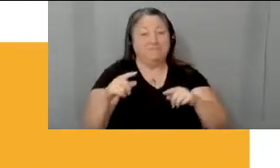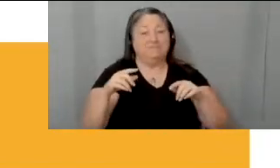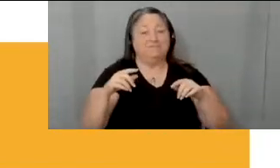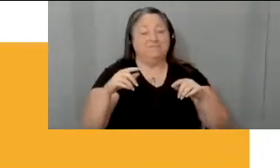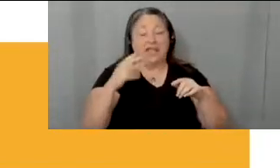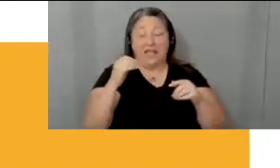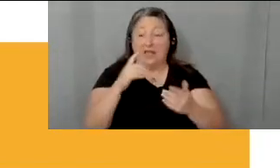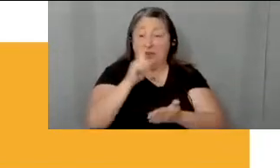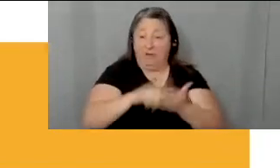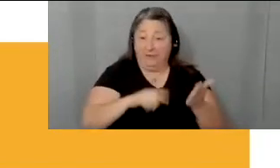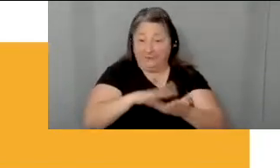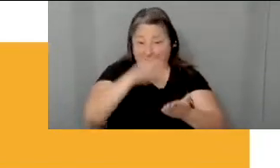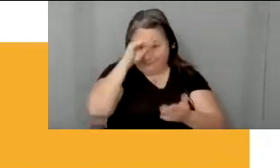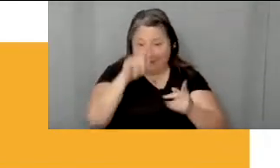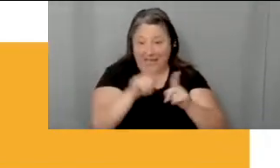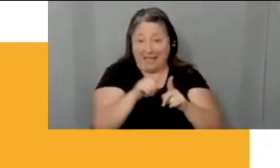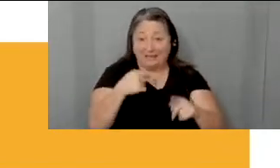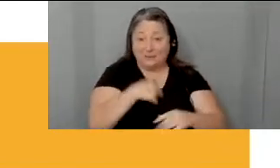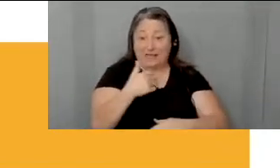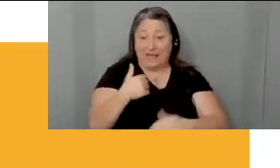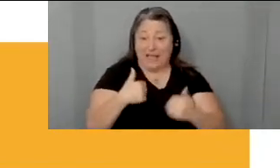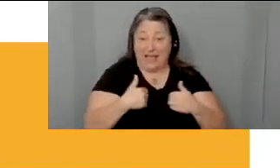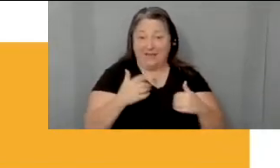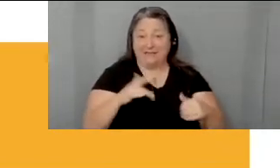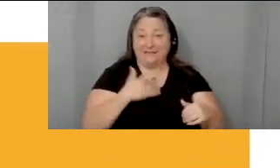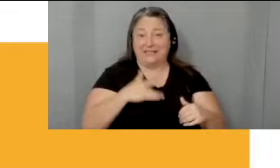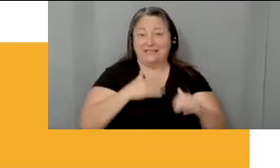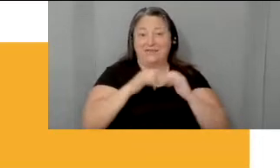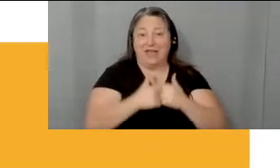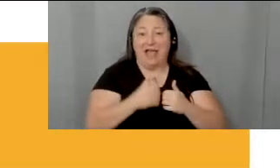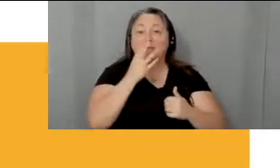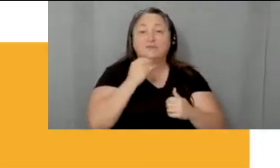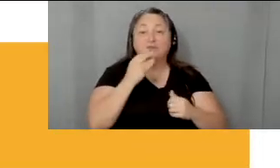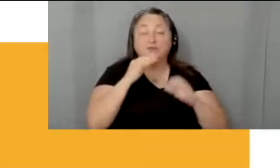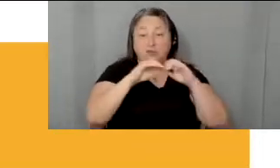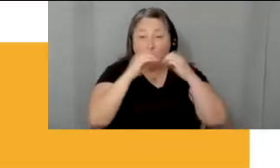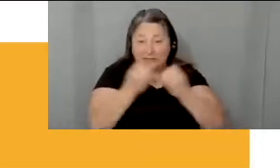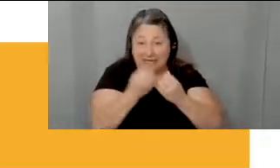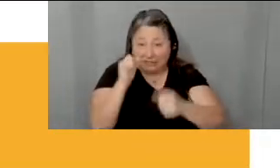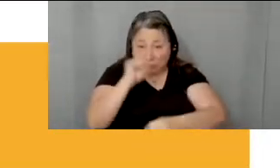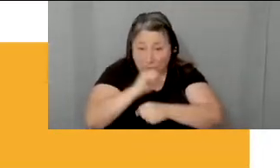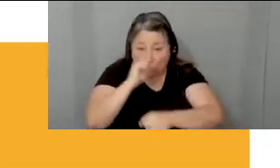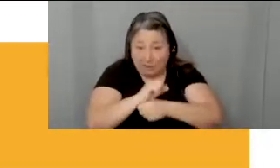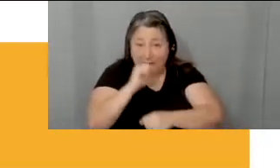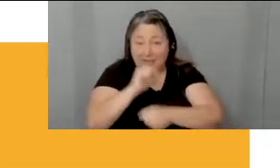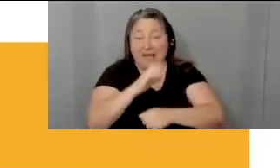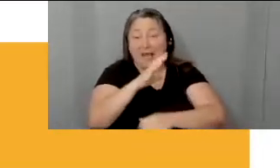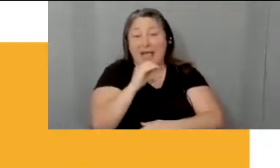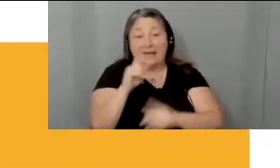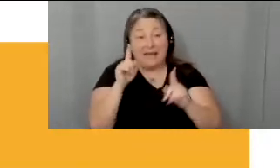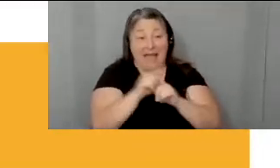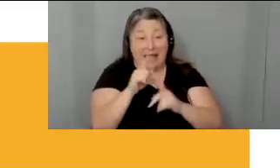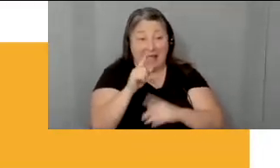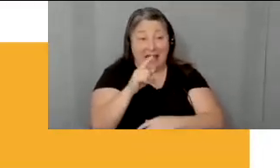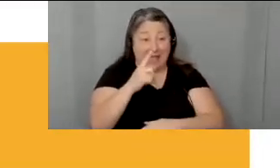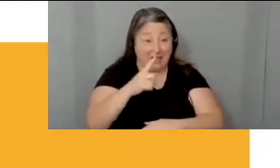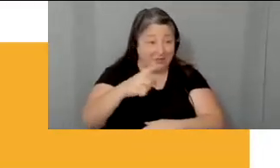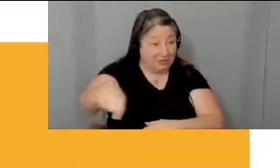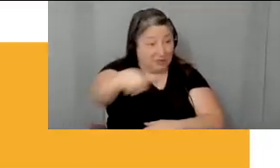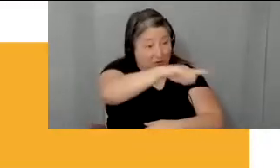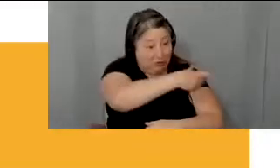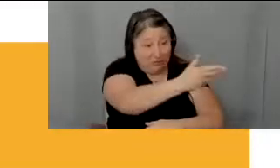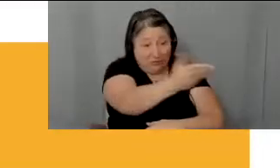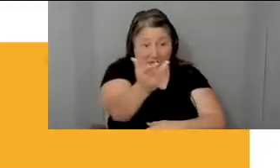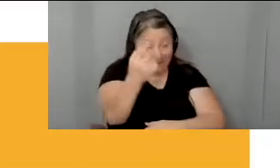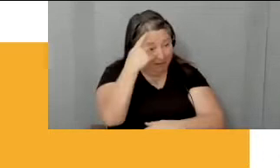we get a sense of how Jewish organizations work. And as you all think about looking